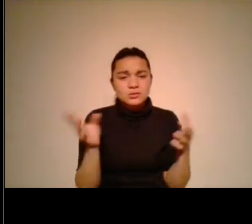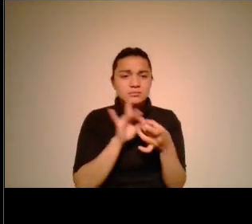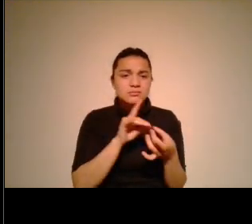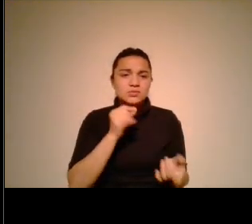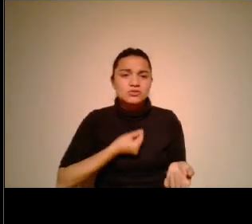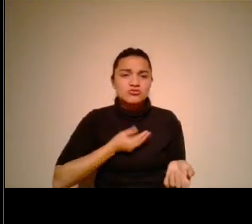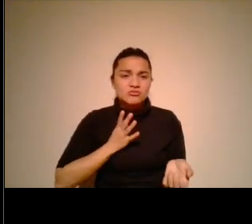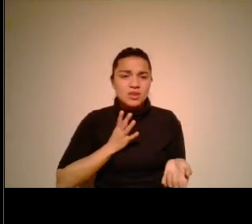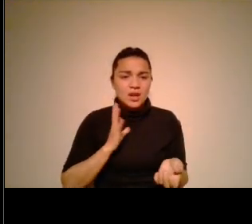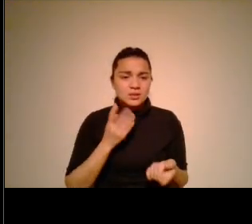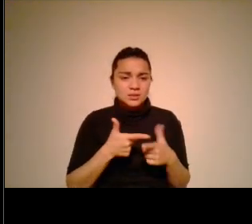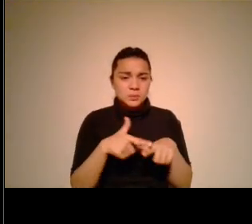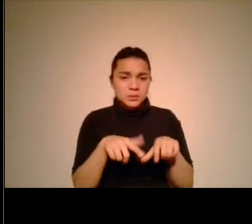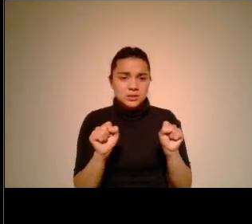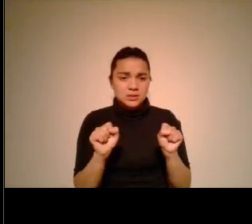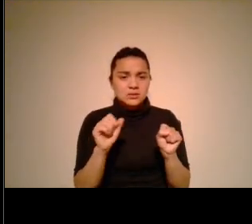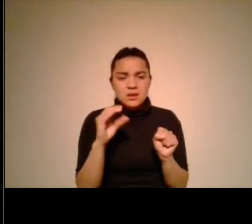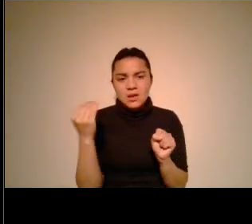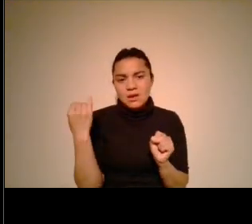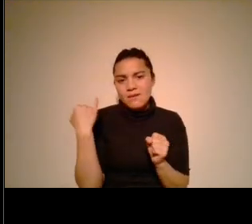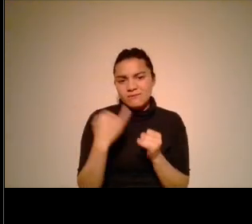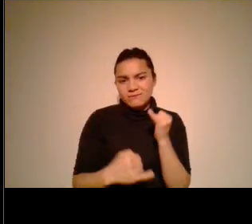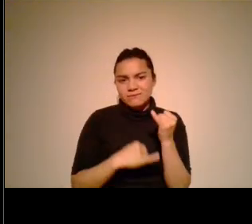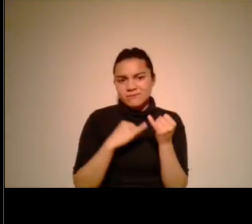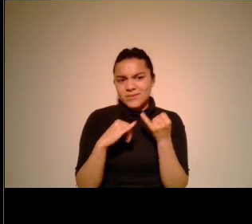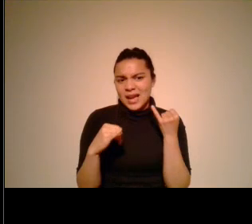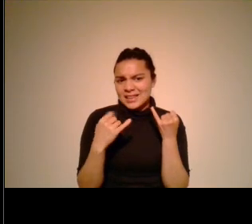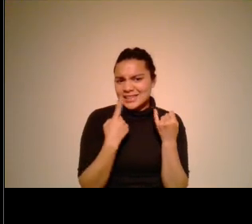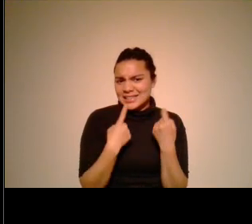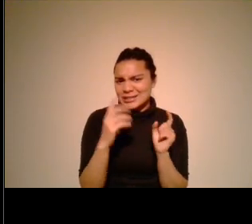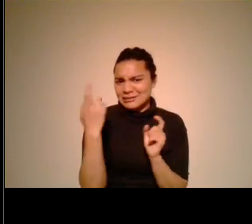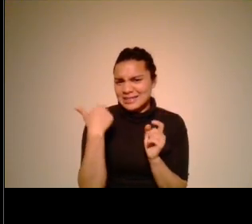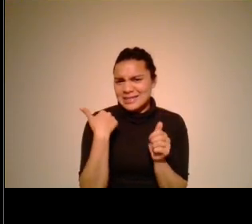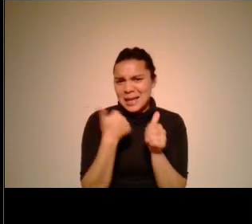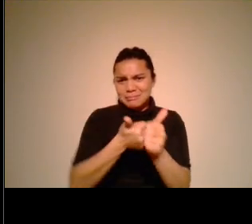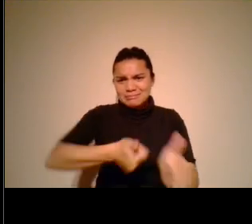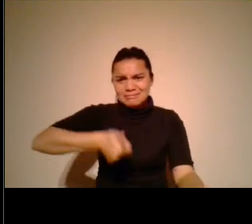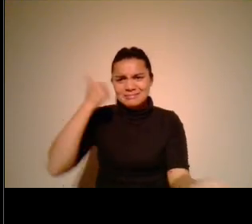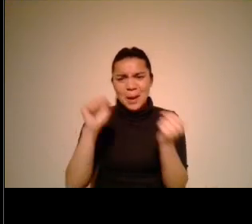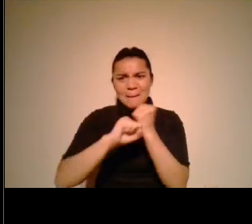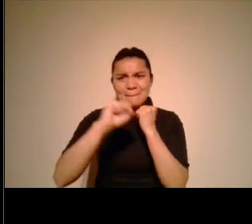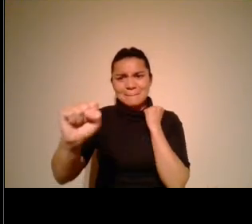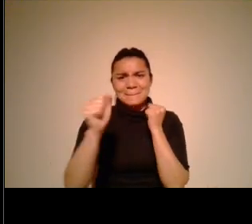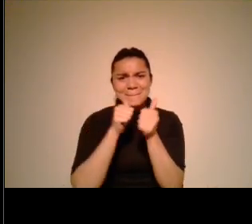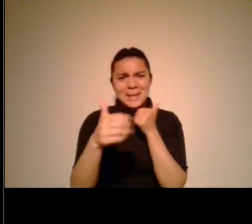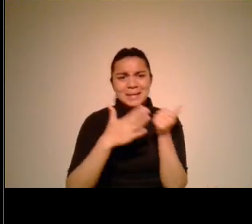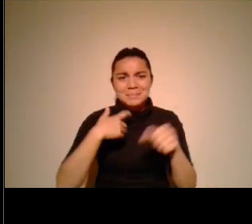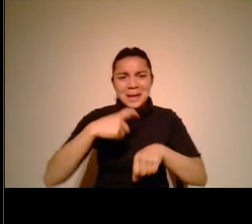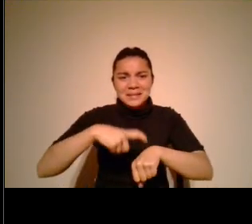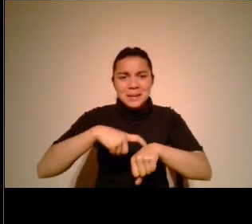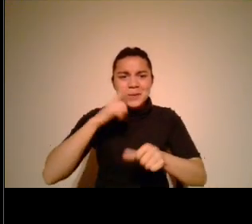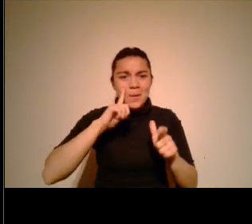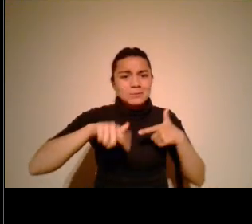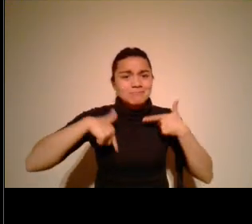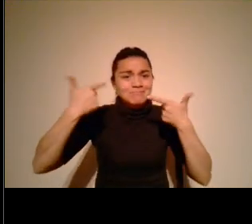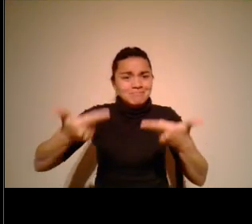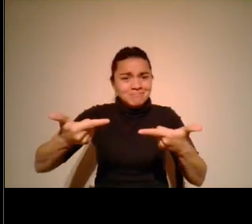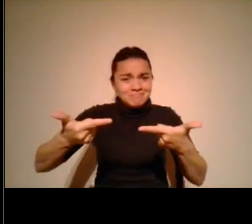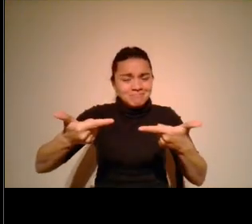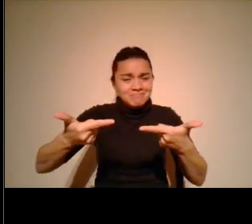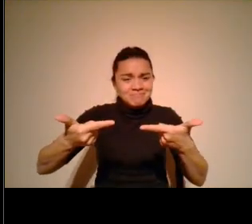I am finally realizing that I'm a million hours behind. I'm sorry. So I'm going to turn the screen